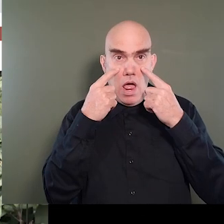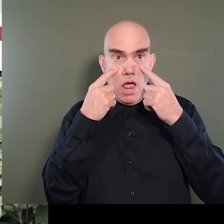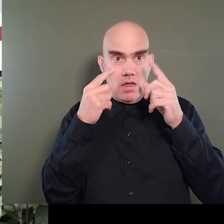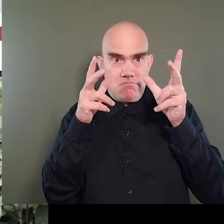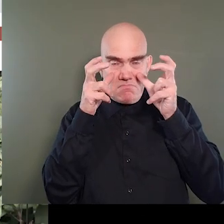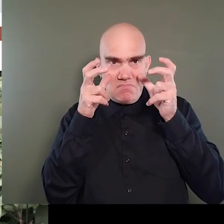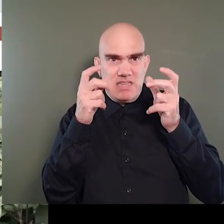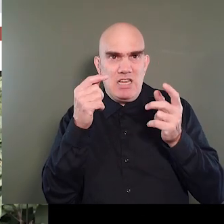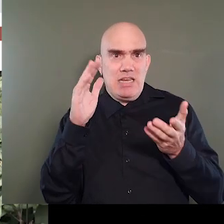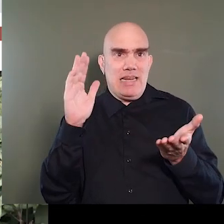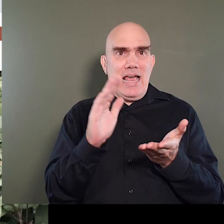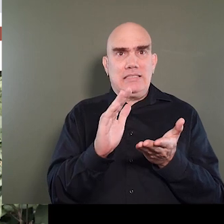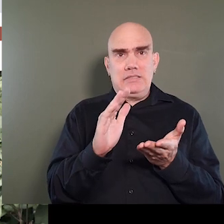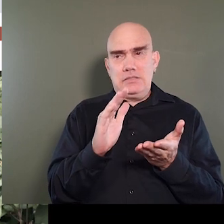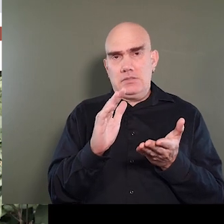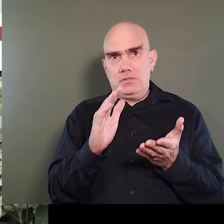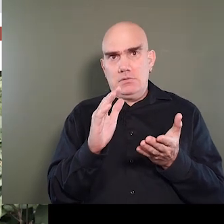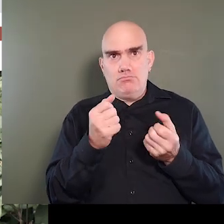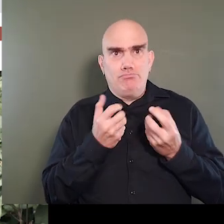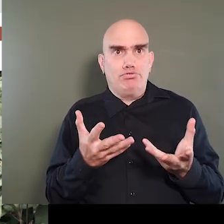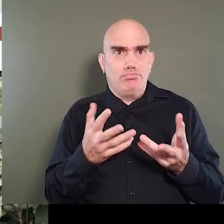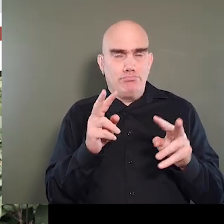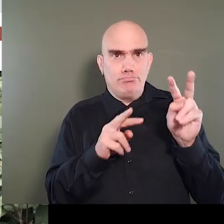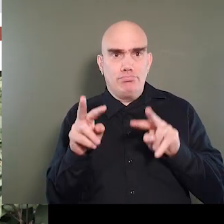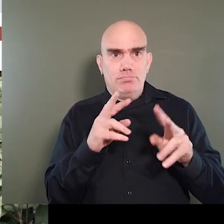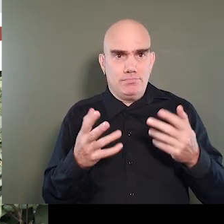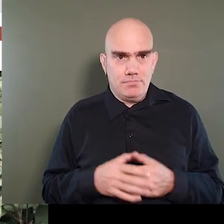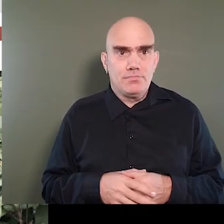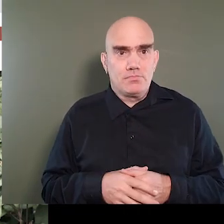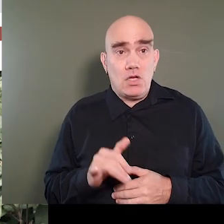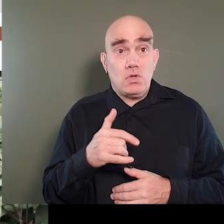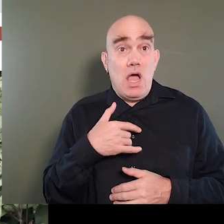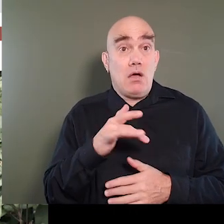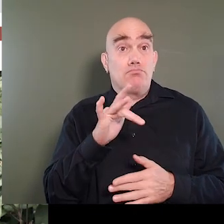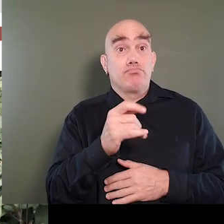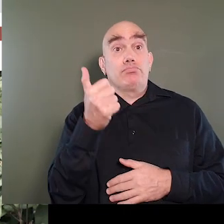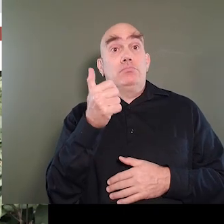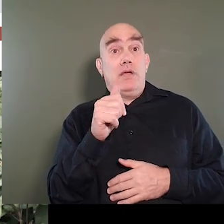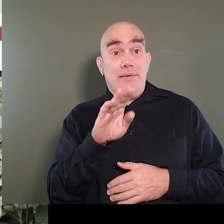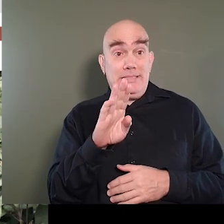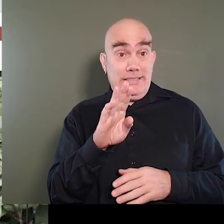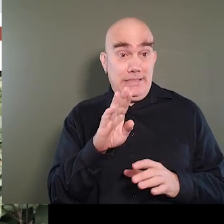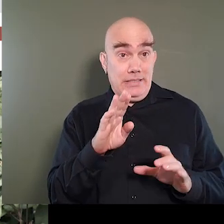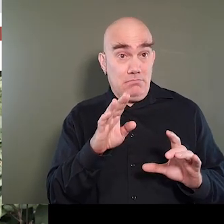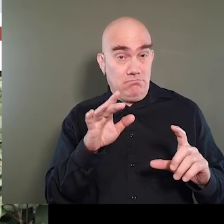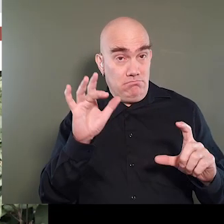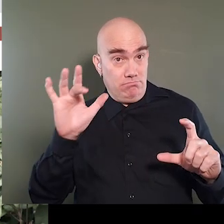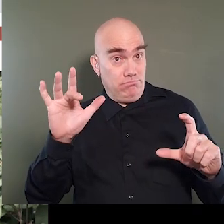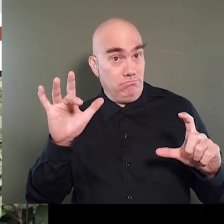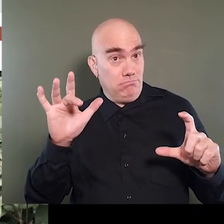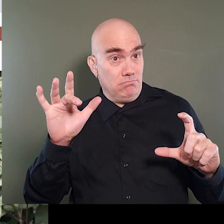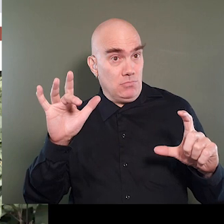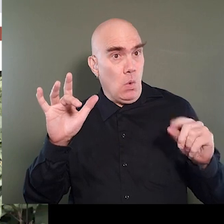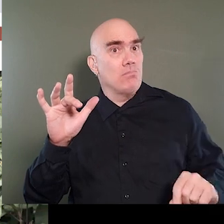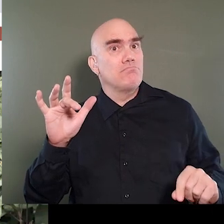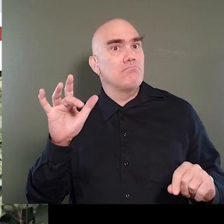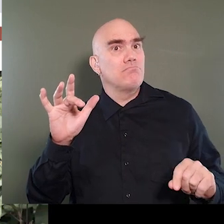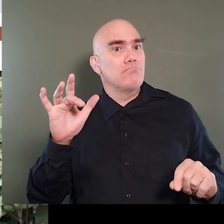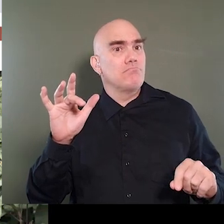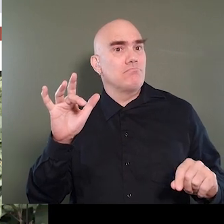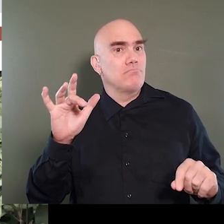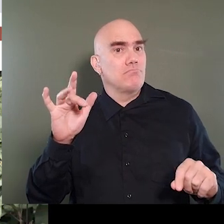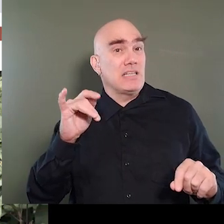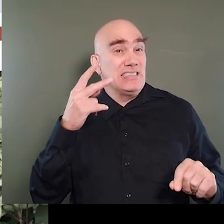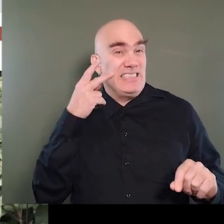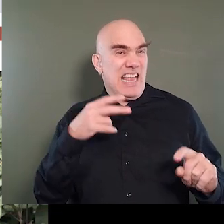on the eyes and maybe less straining to look at. Also, I clicked out of the accessiBe widget just by clicking anywhere outside of it,